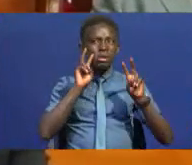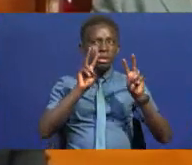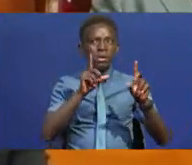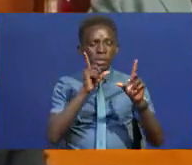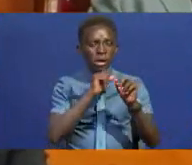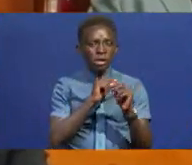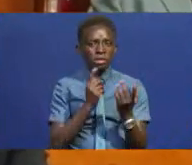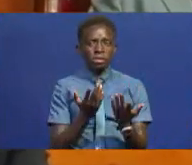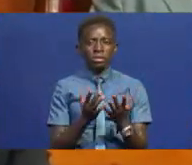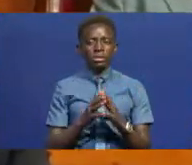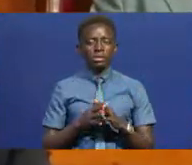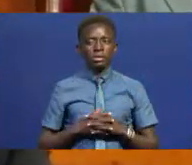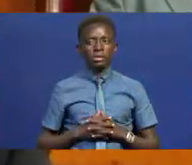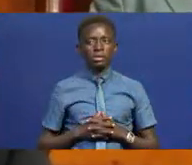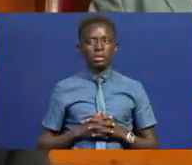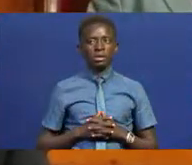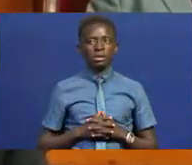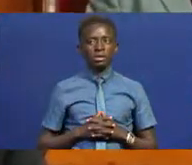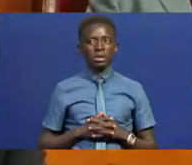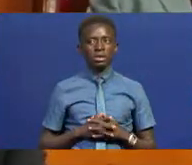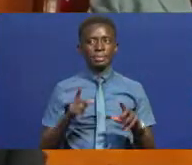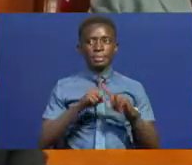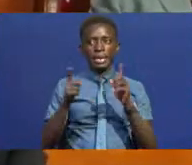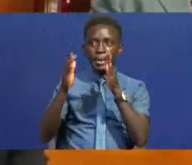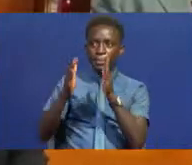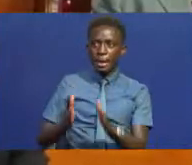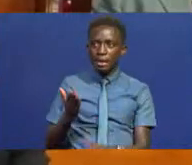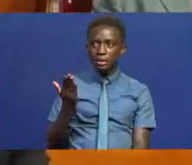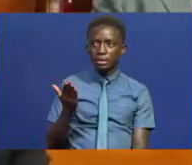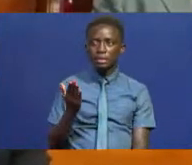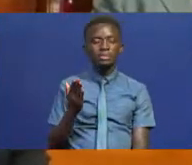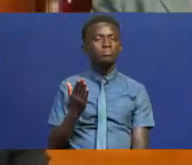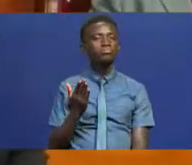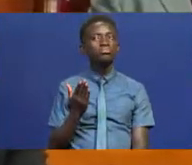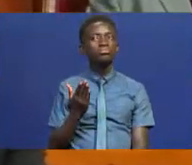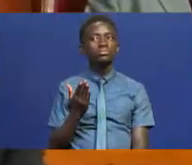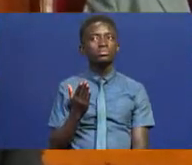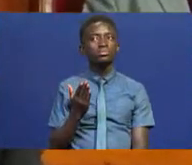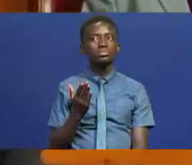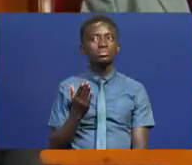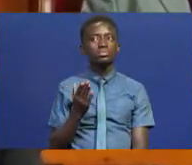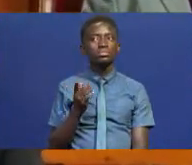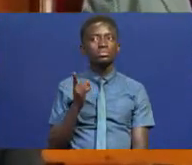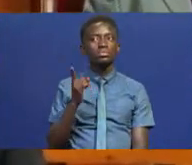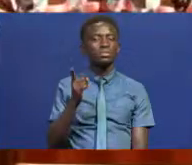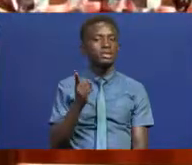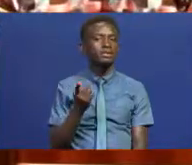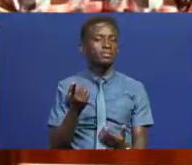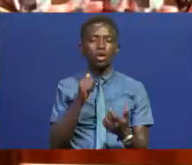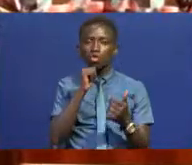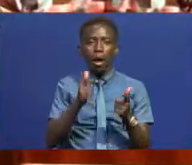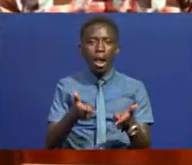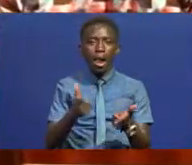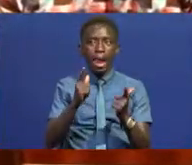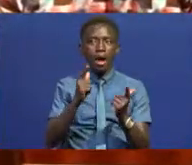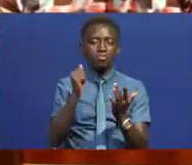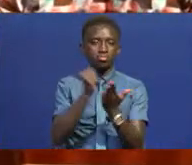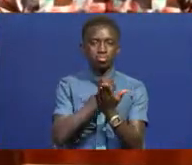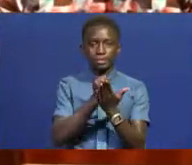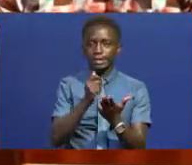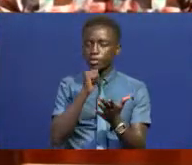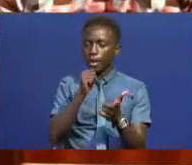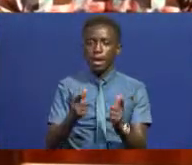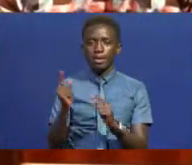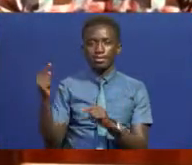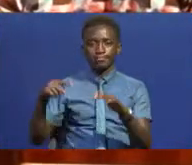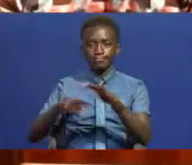February. Thus, the accused person cannot be said to have an abode in the country. However, his defense